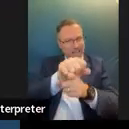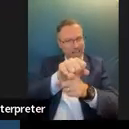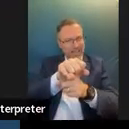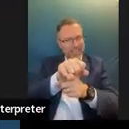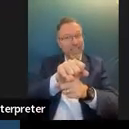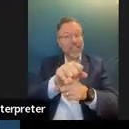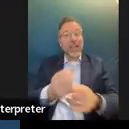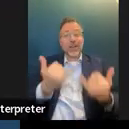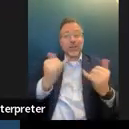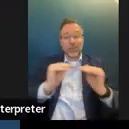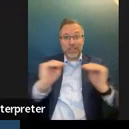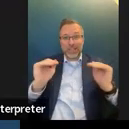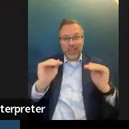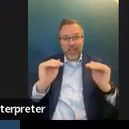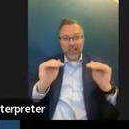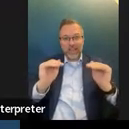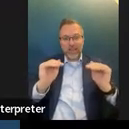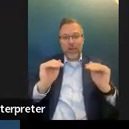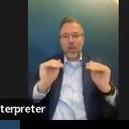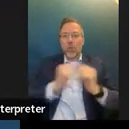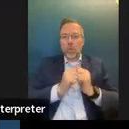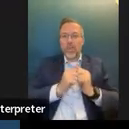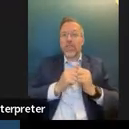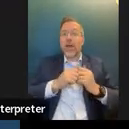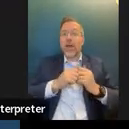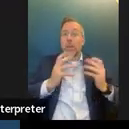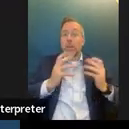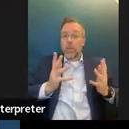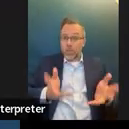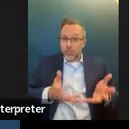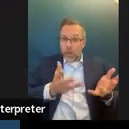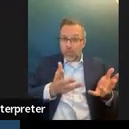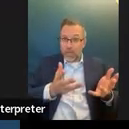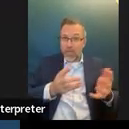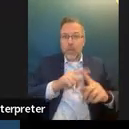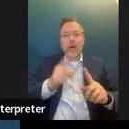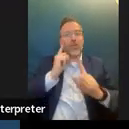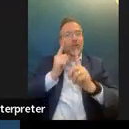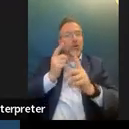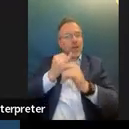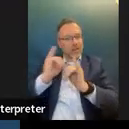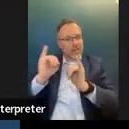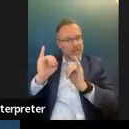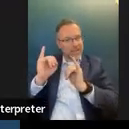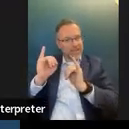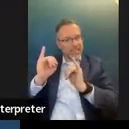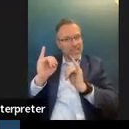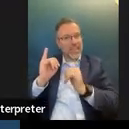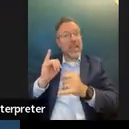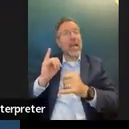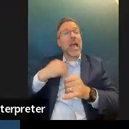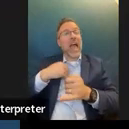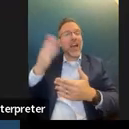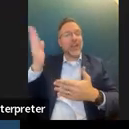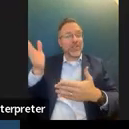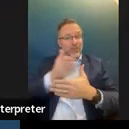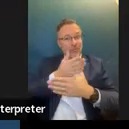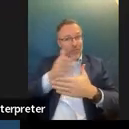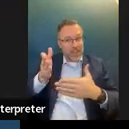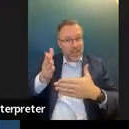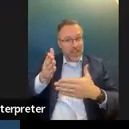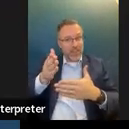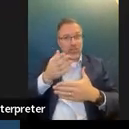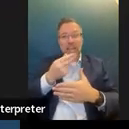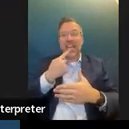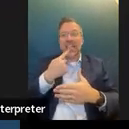present level is with prompting, and the goal is independence. And there's a range, and it says